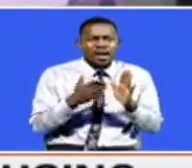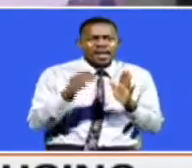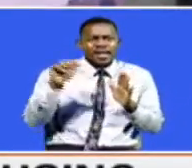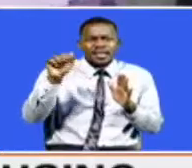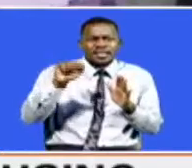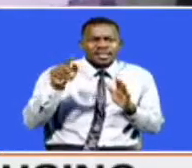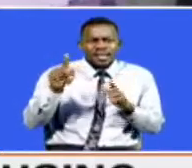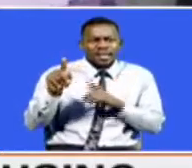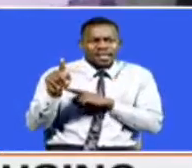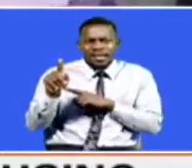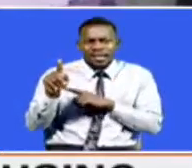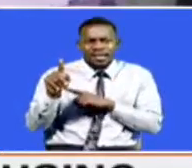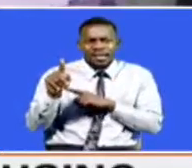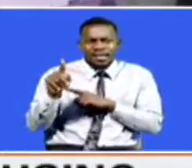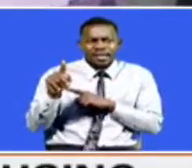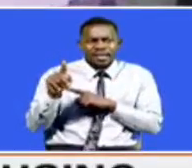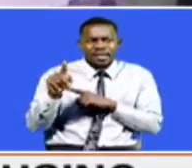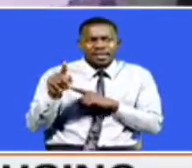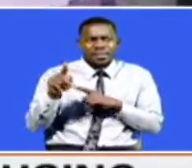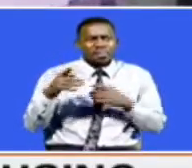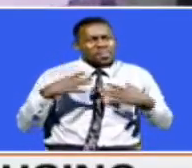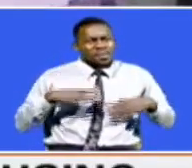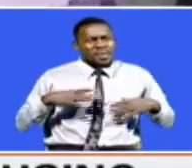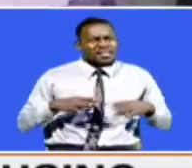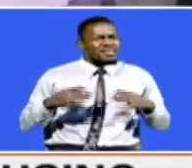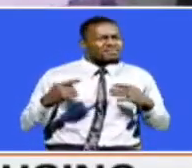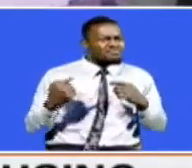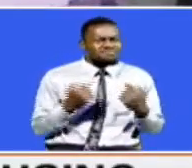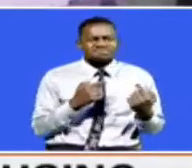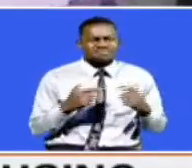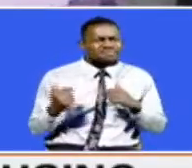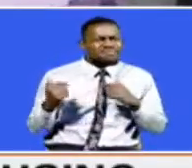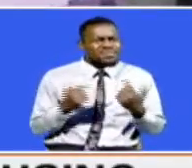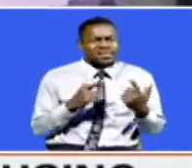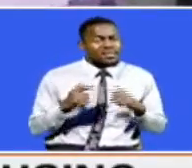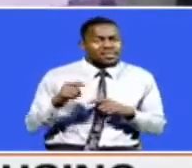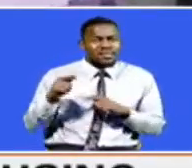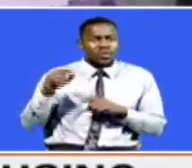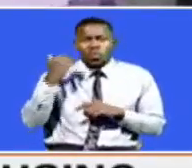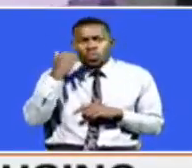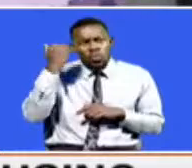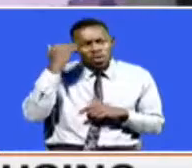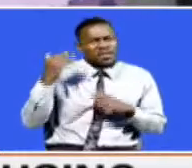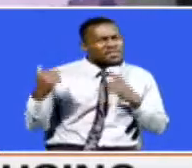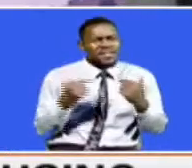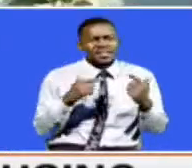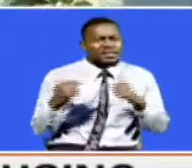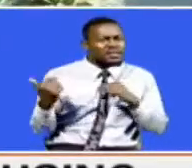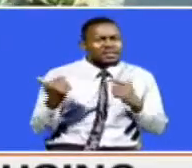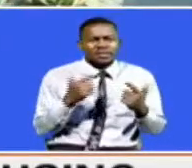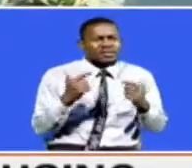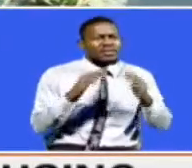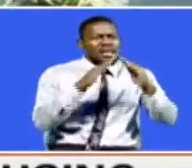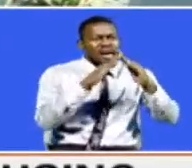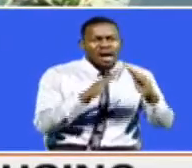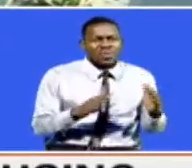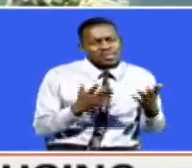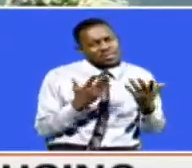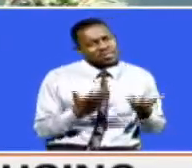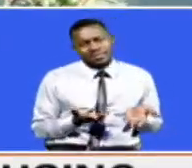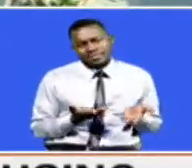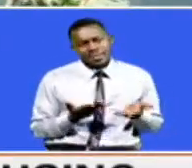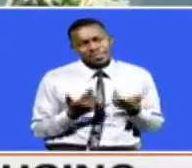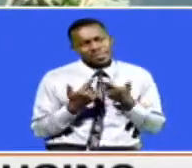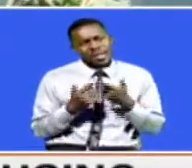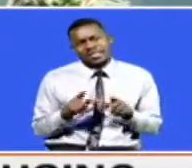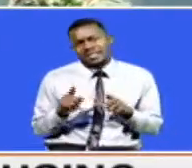mean, people are fighting housing when the results are very clear. Ruto was